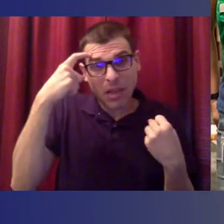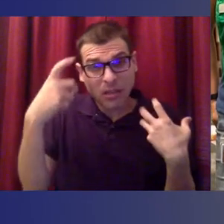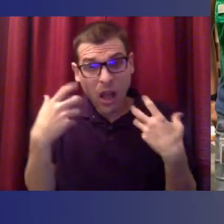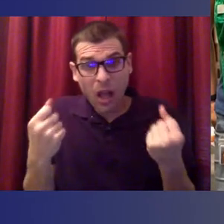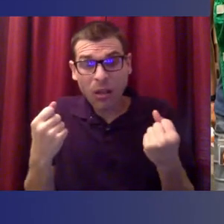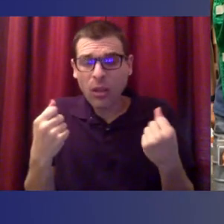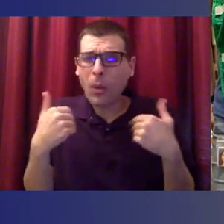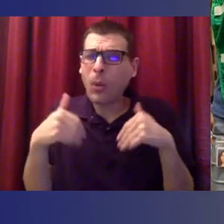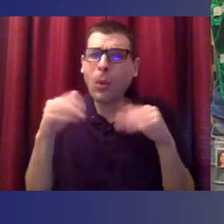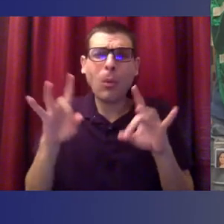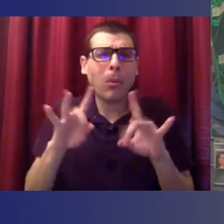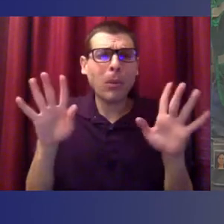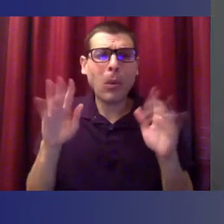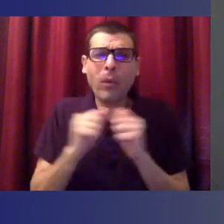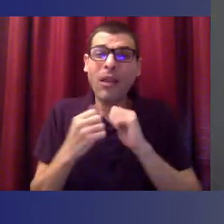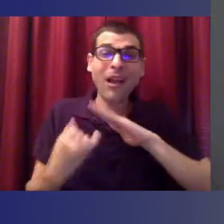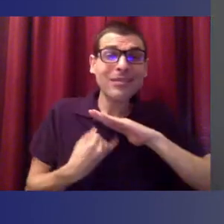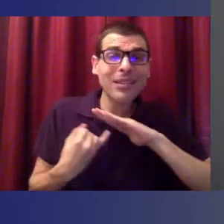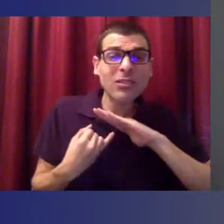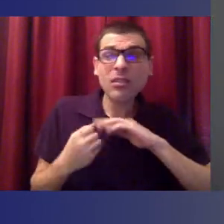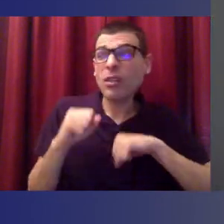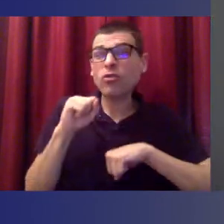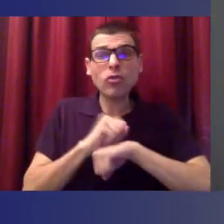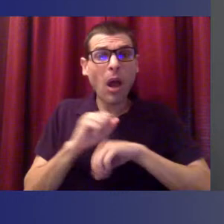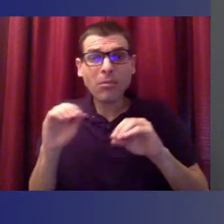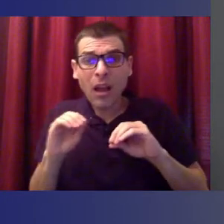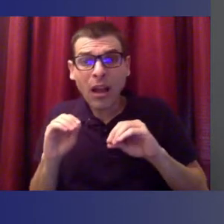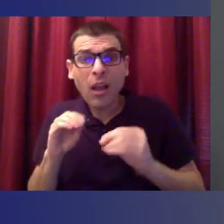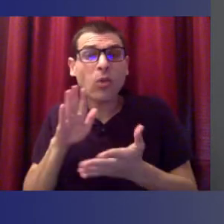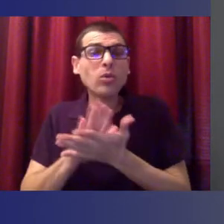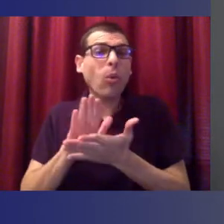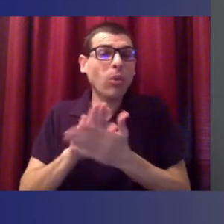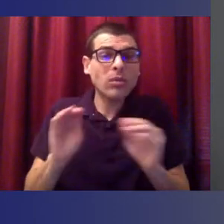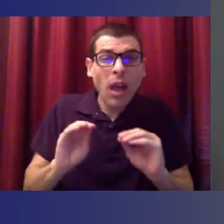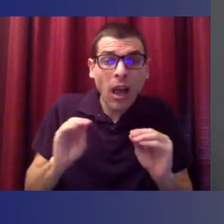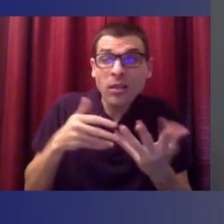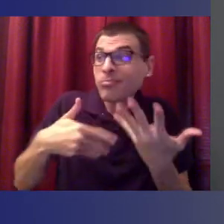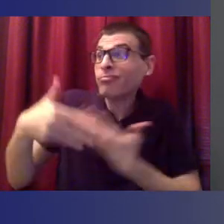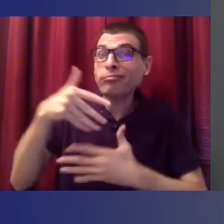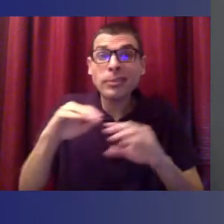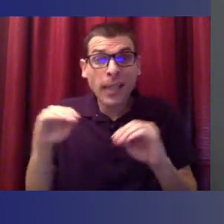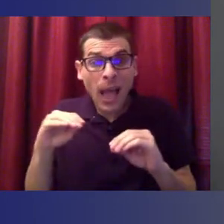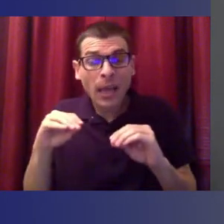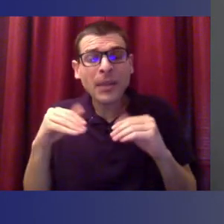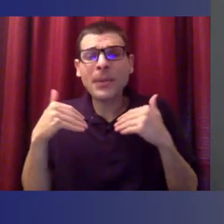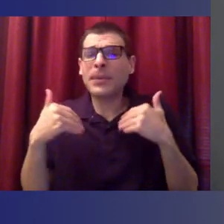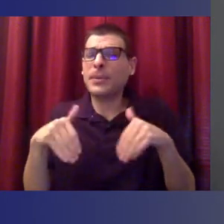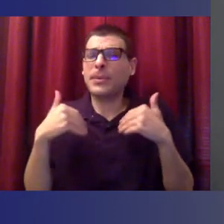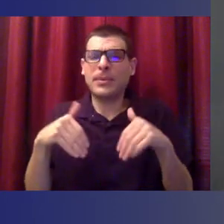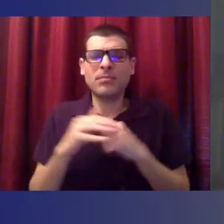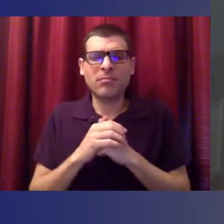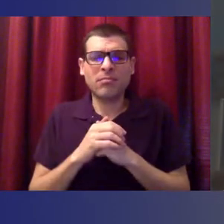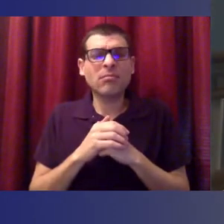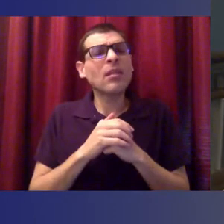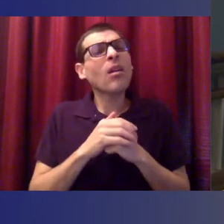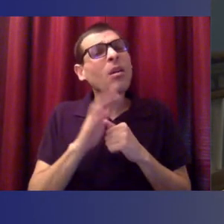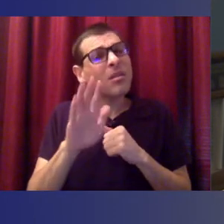untold trauma stemming from COVID. We must also continue our work to re-envision law enforcement and community